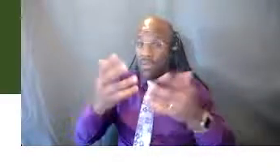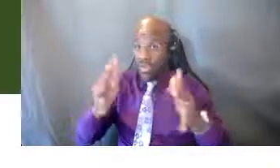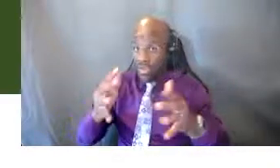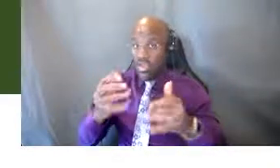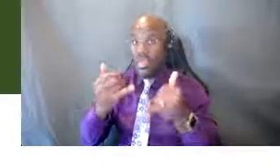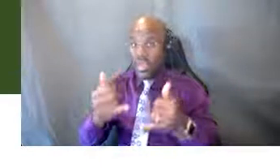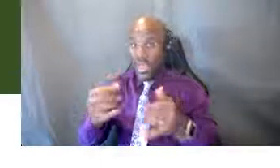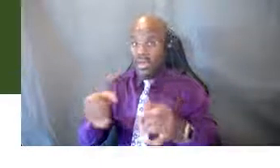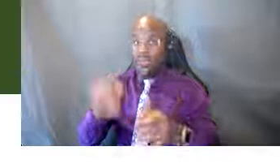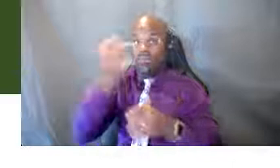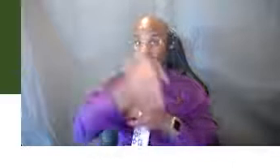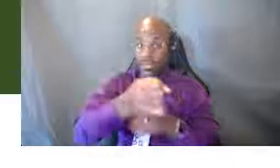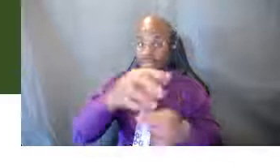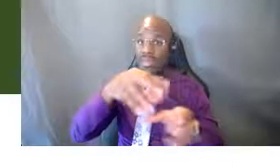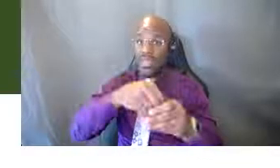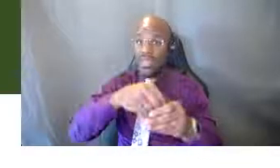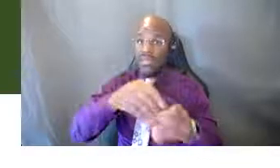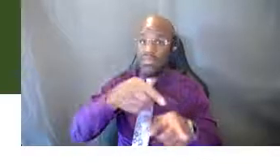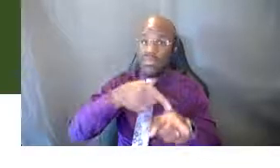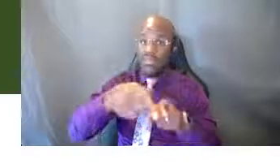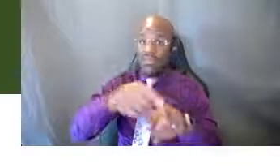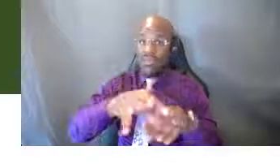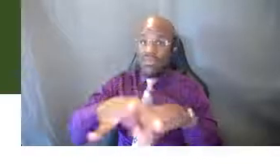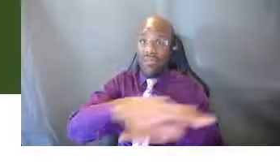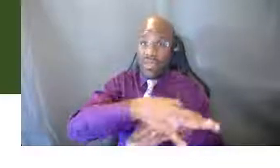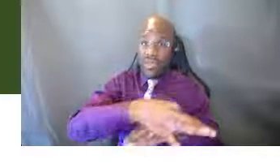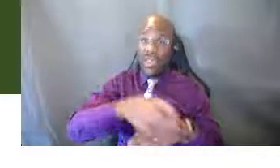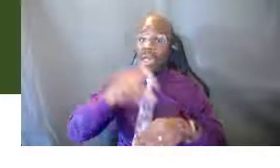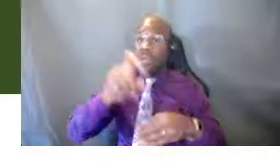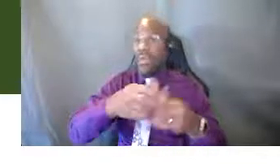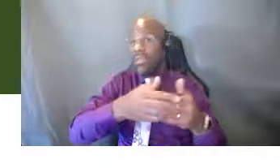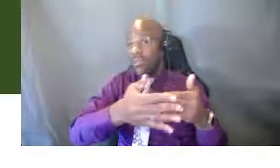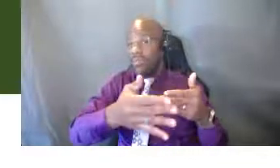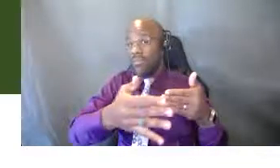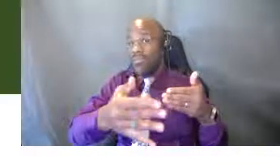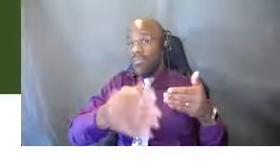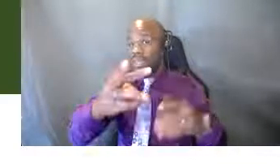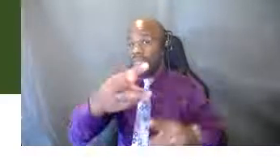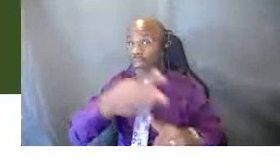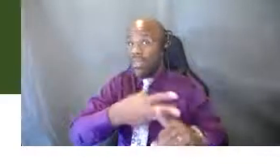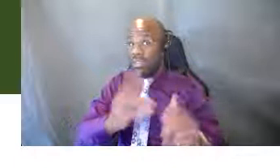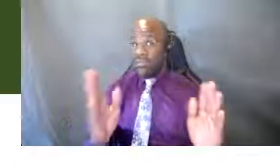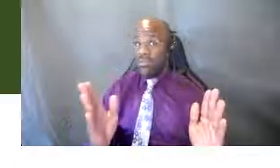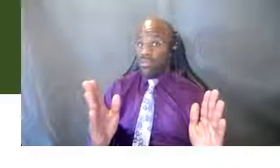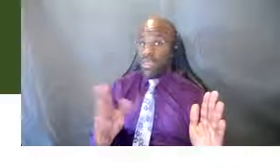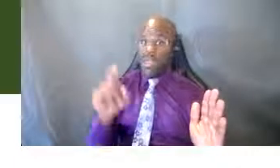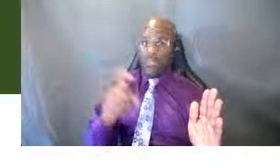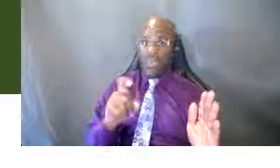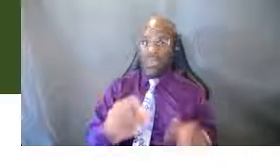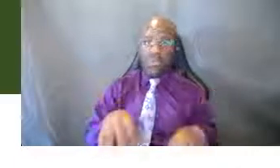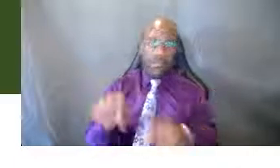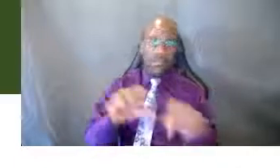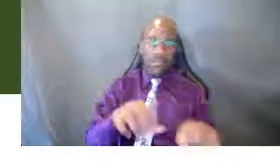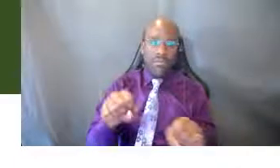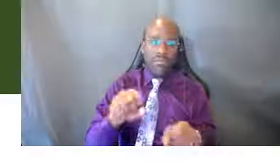an additional 500 training hours during the first 6 months in the field. So that amount of training, the